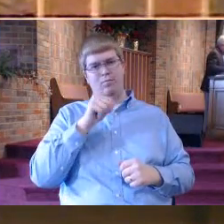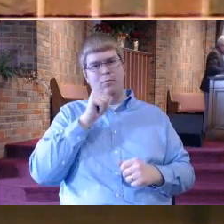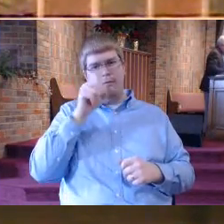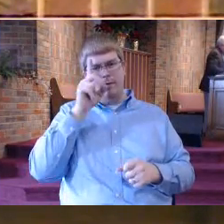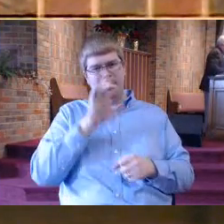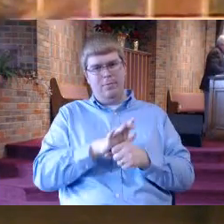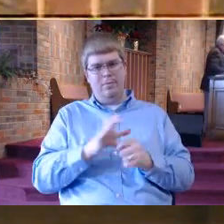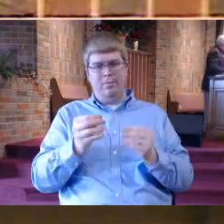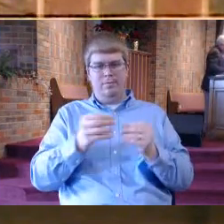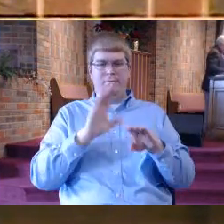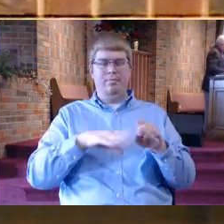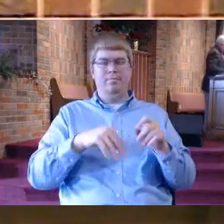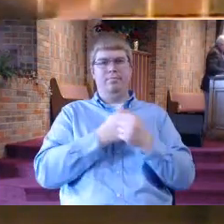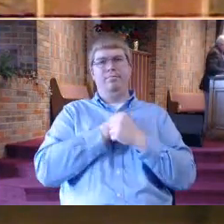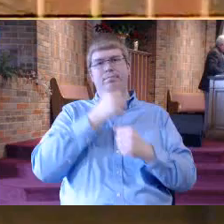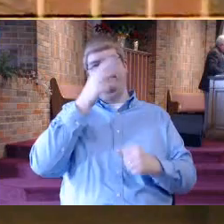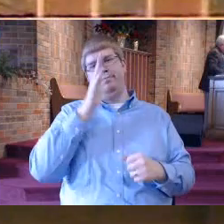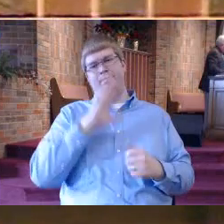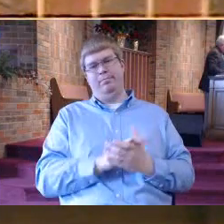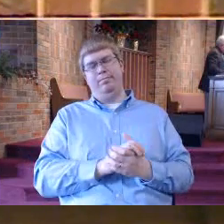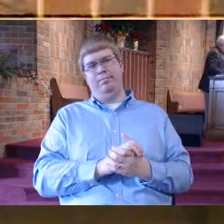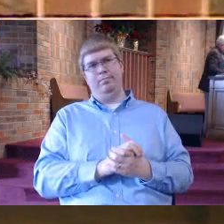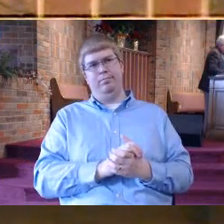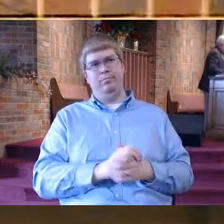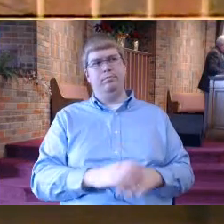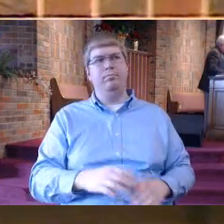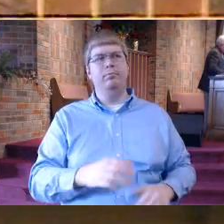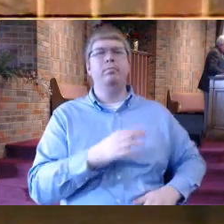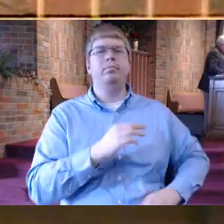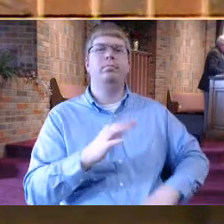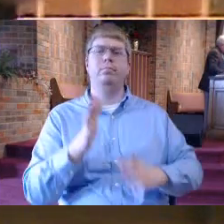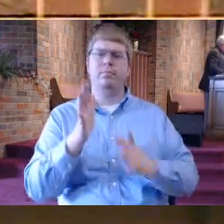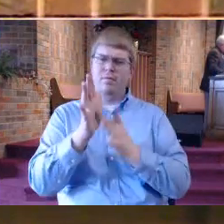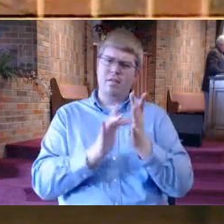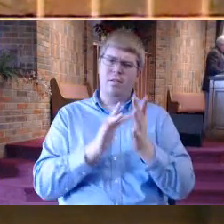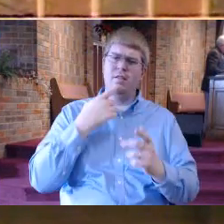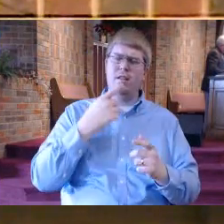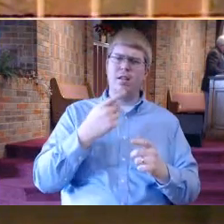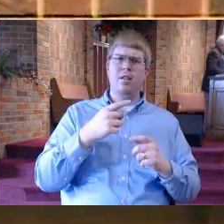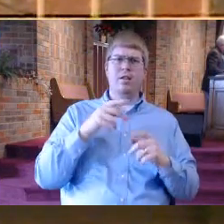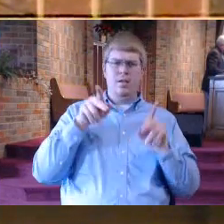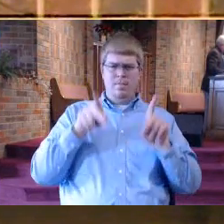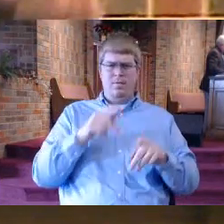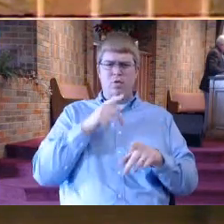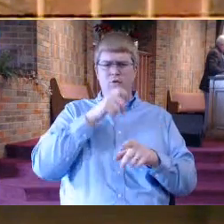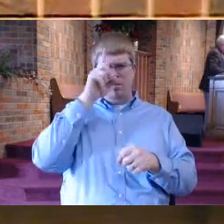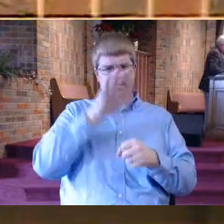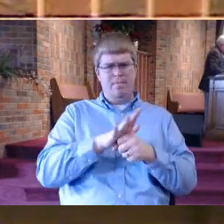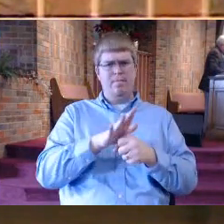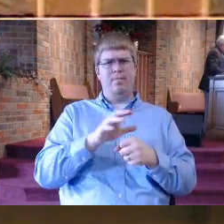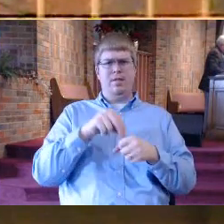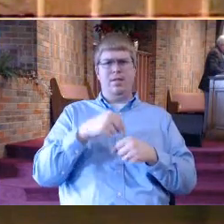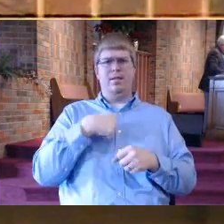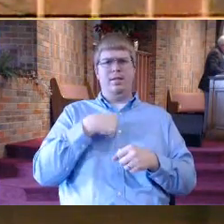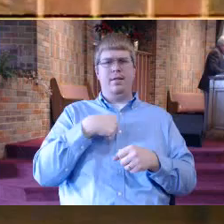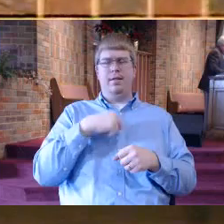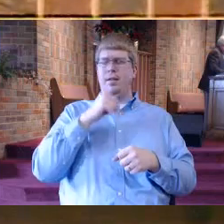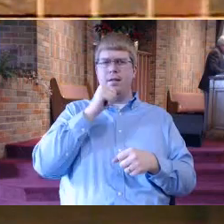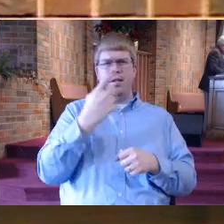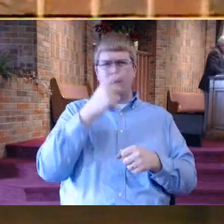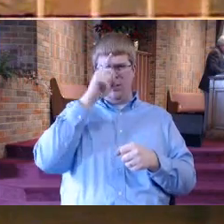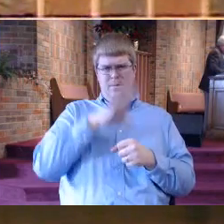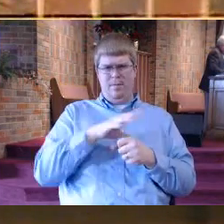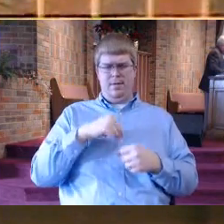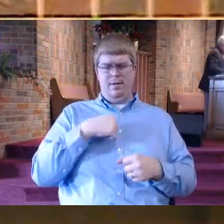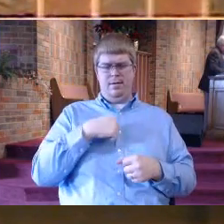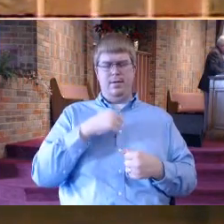comments. Then Jesus cried out and said, "He who believes in me believes not in me, but in him who sent me. And he who sees